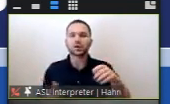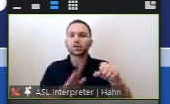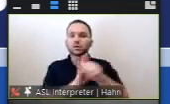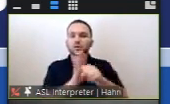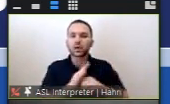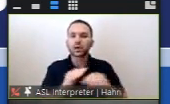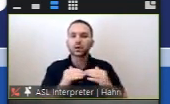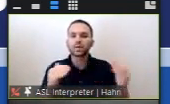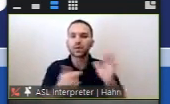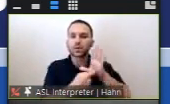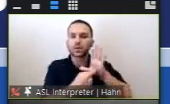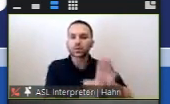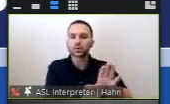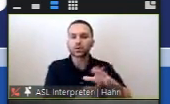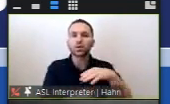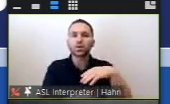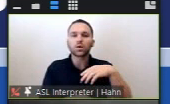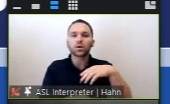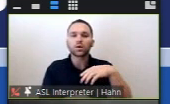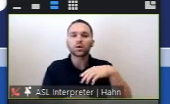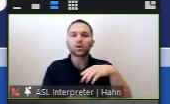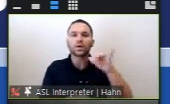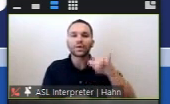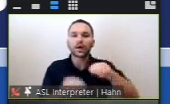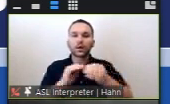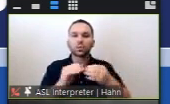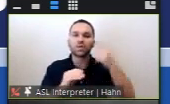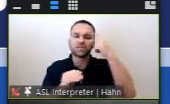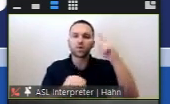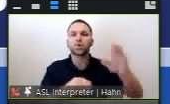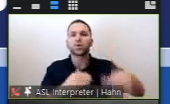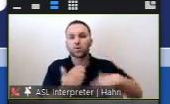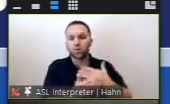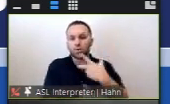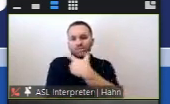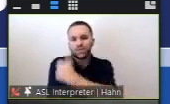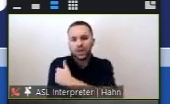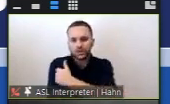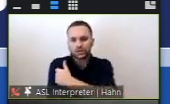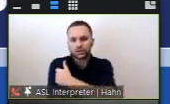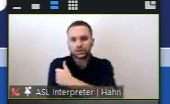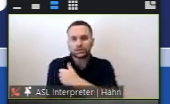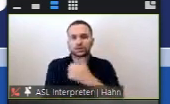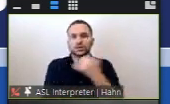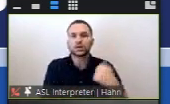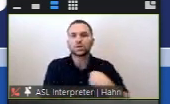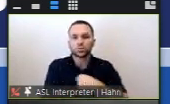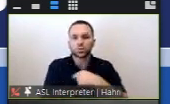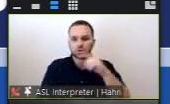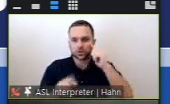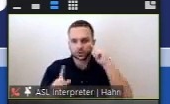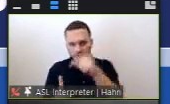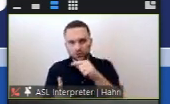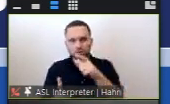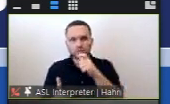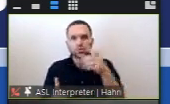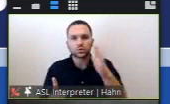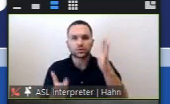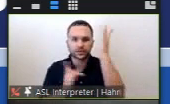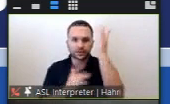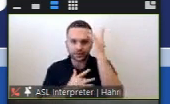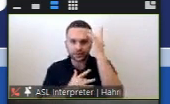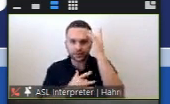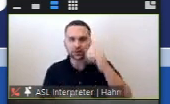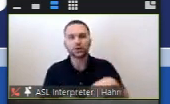here is data for all vaccines, and we're looking at case-specific data specifically. And here you can see both the